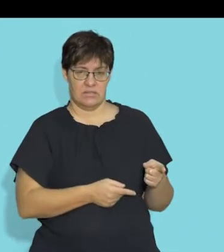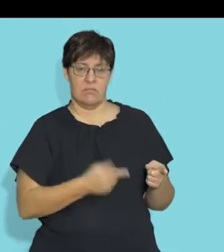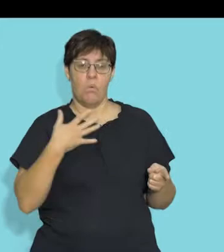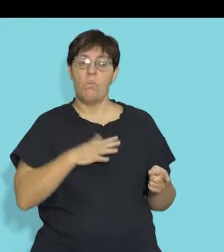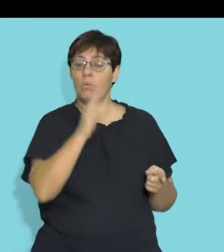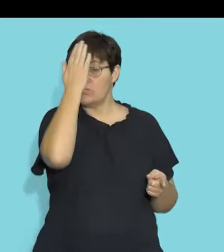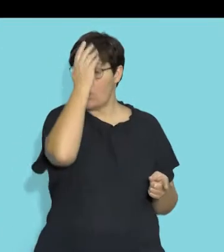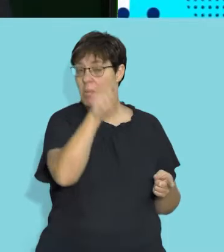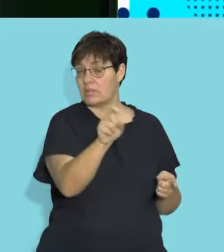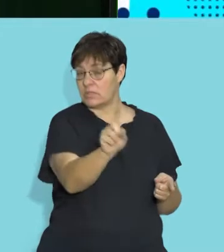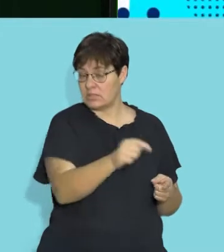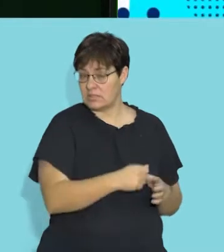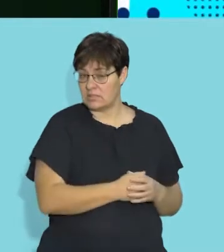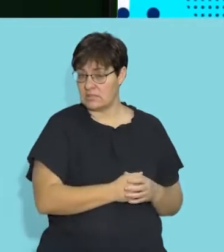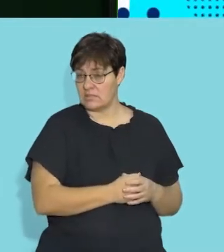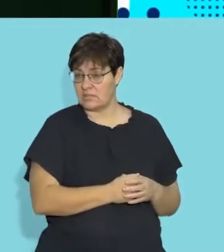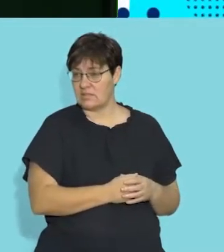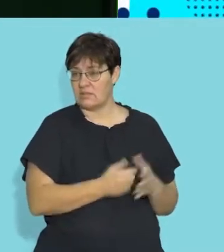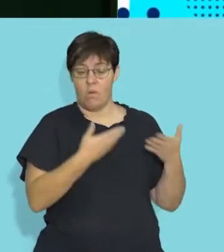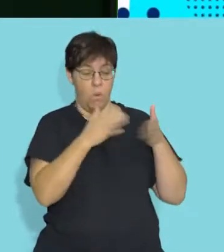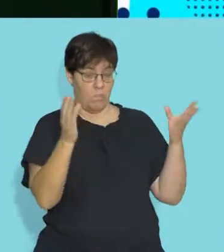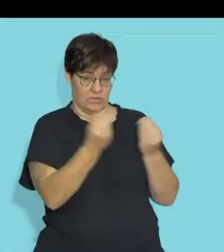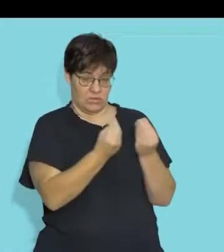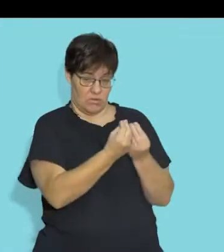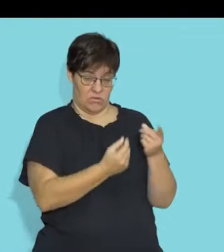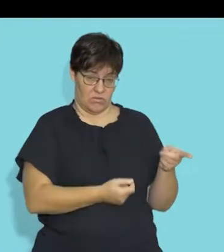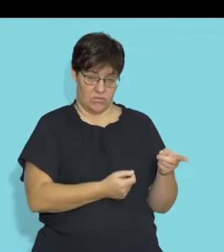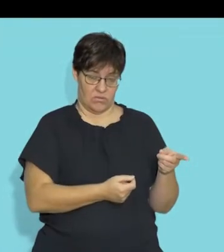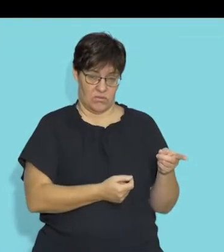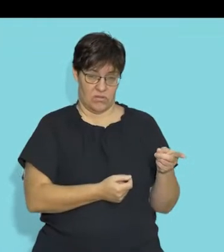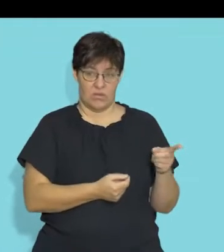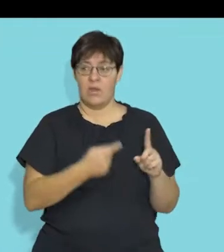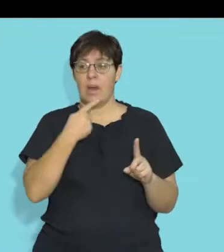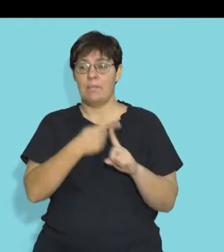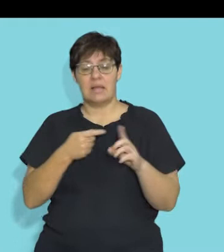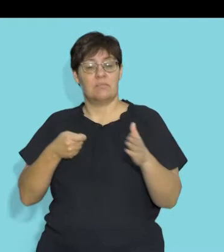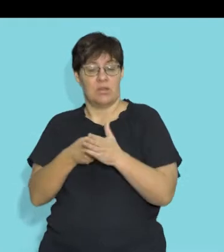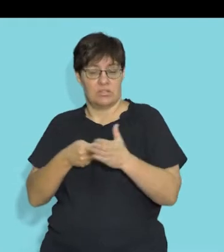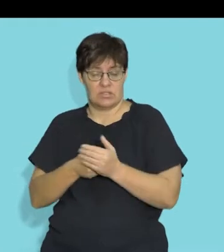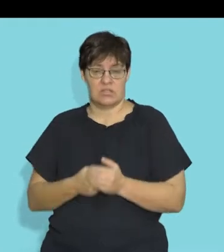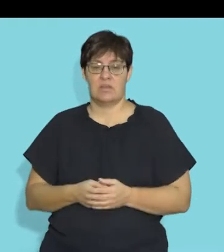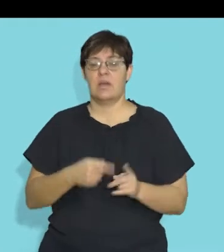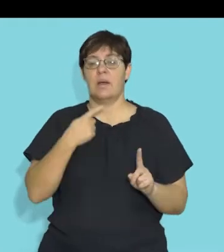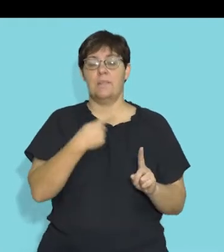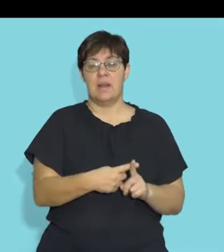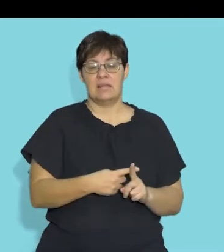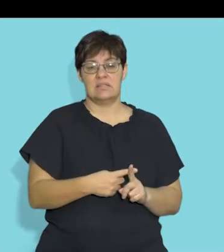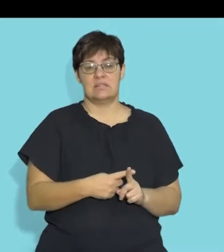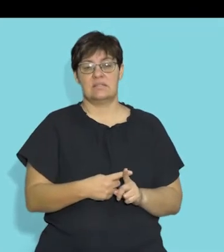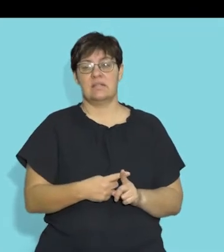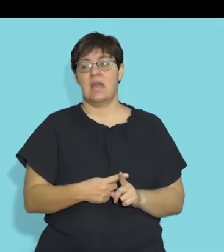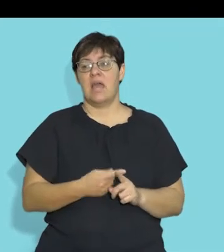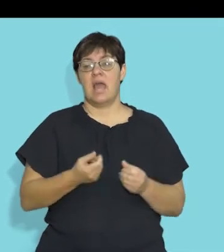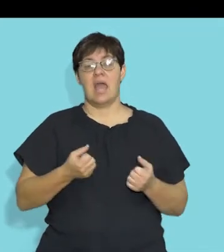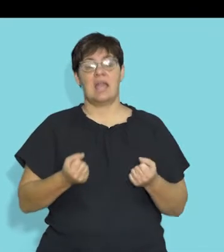is it that we need to know? It's always my opening stock plus my purchases plus my carriage